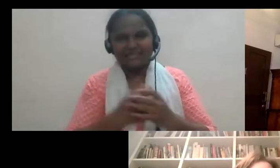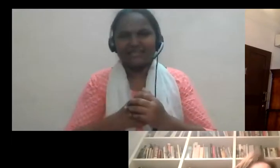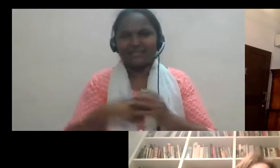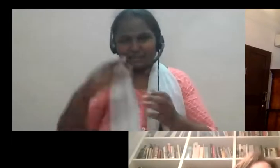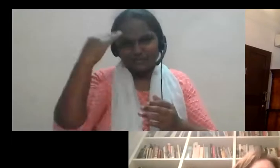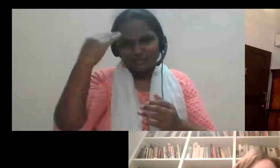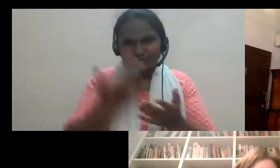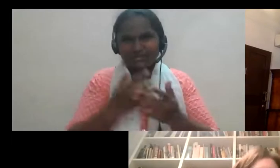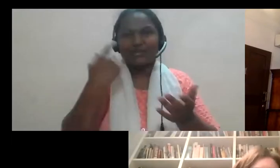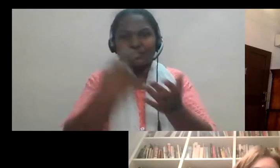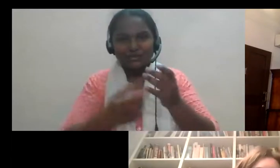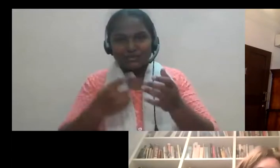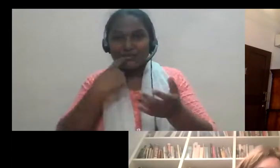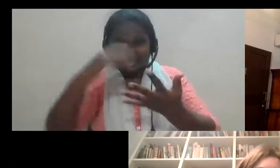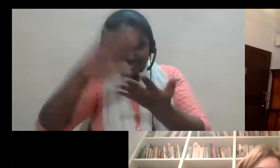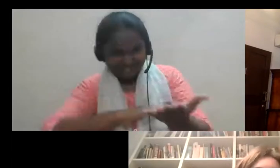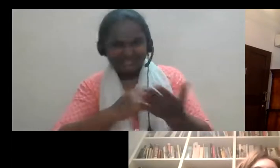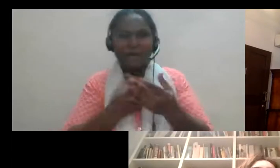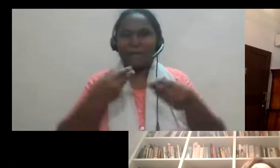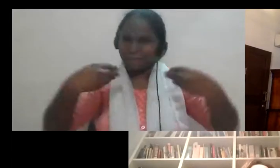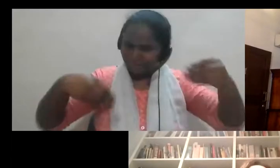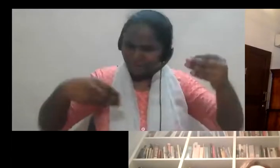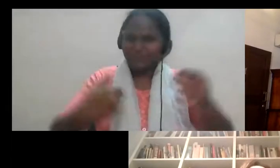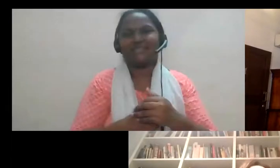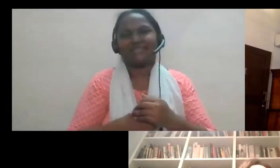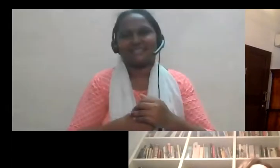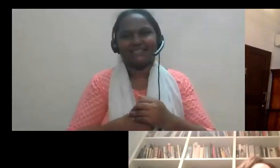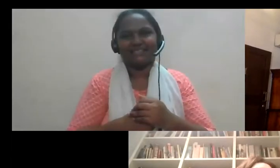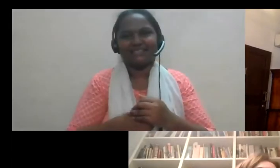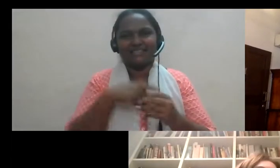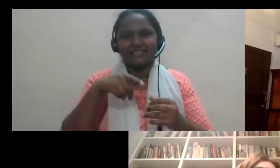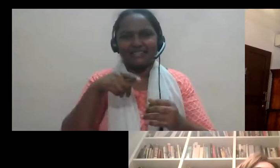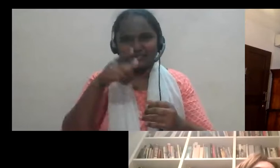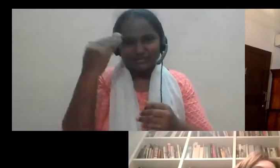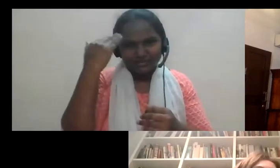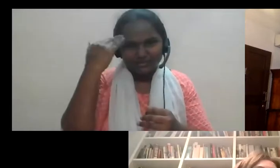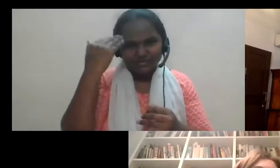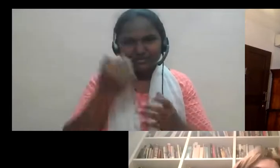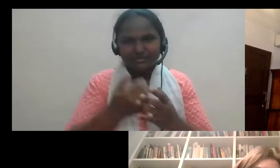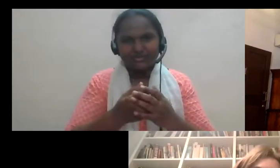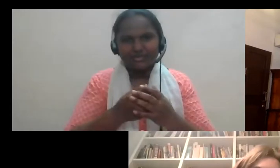know, on a white sheet of paper, then the story, you know, the,